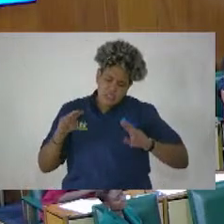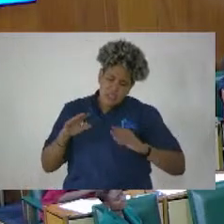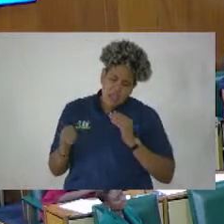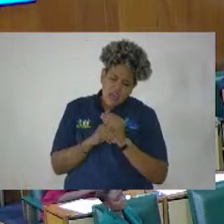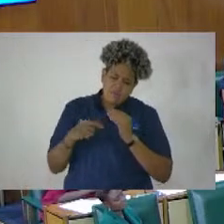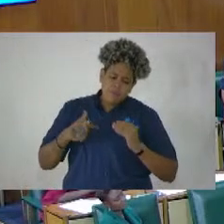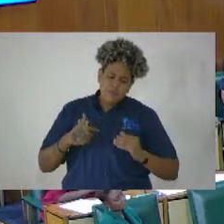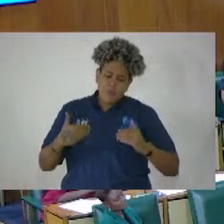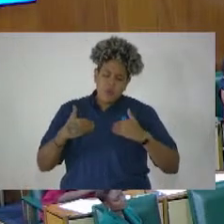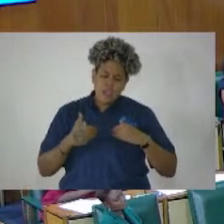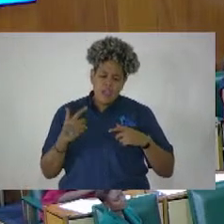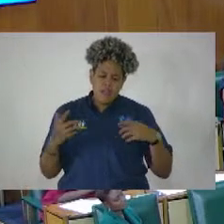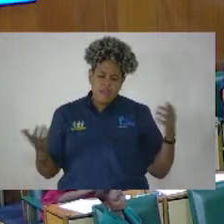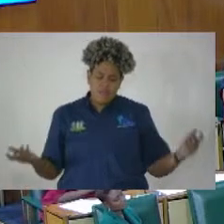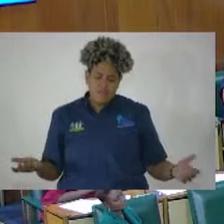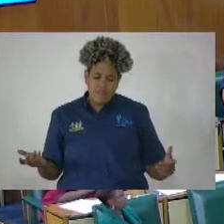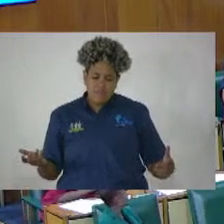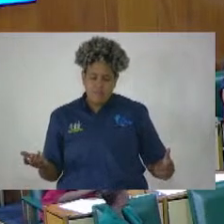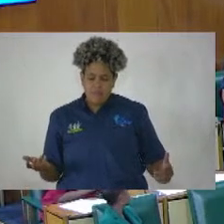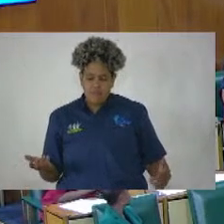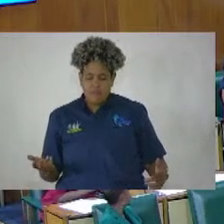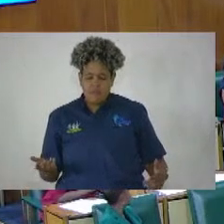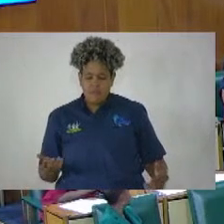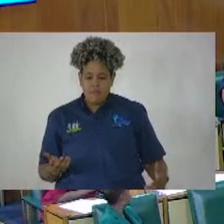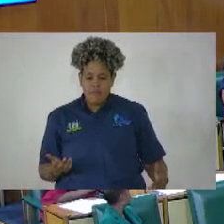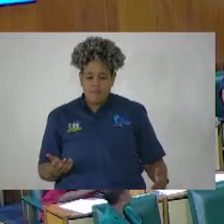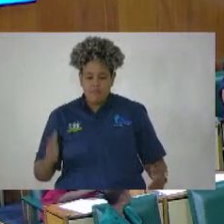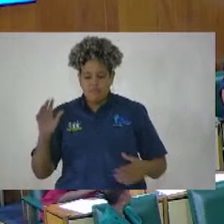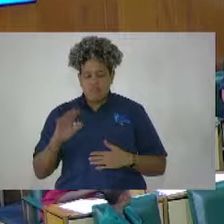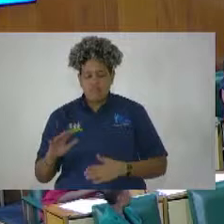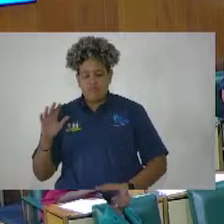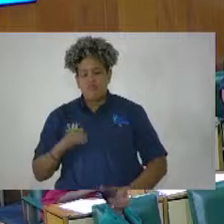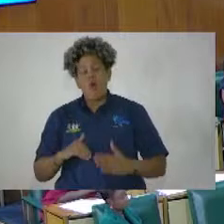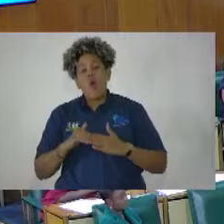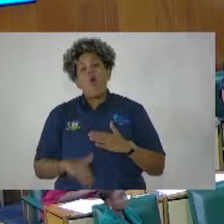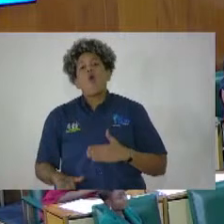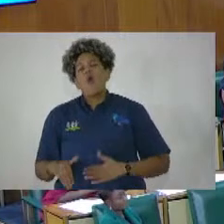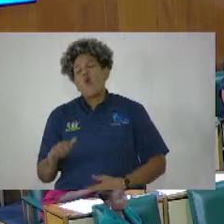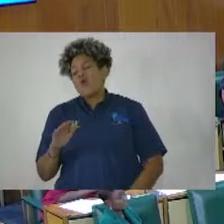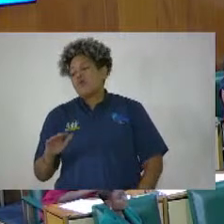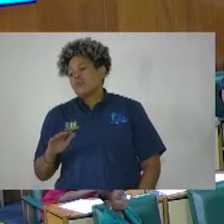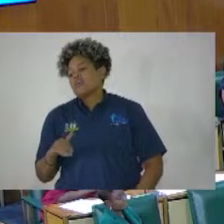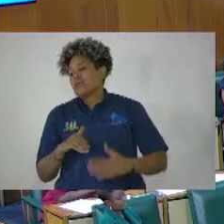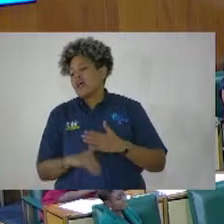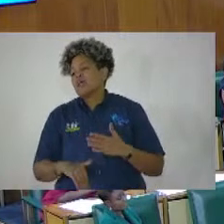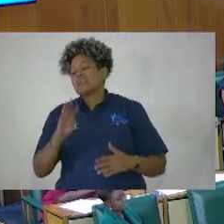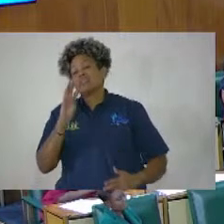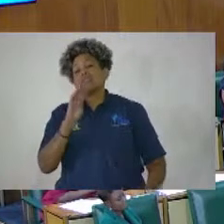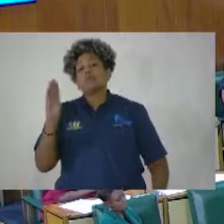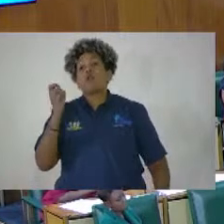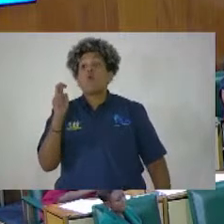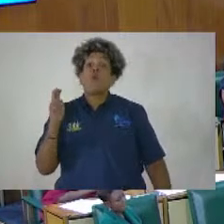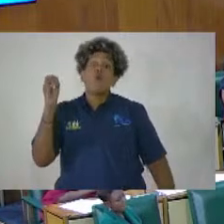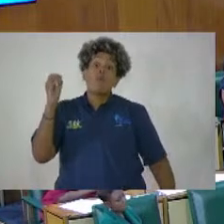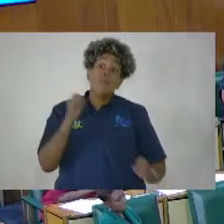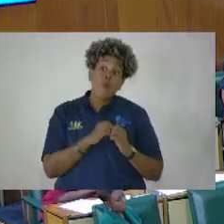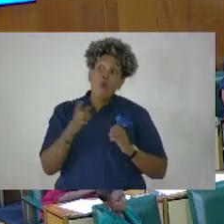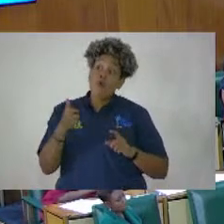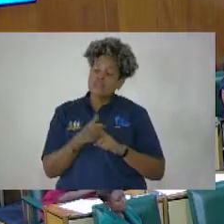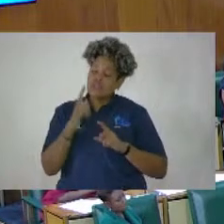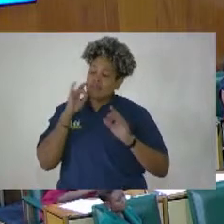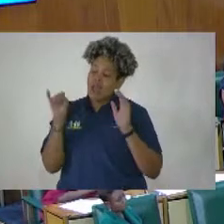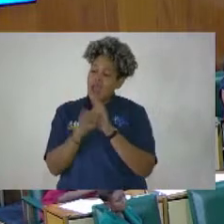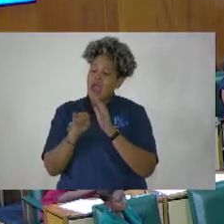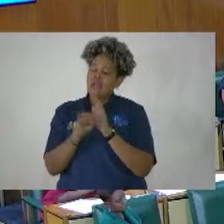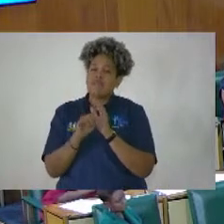have at least at least $6 billion or more that I've just identified,